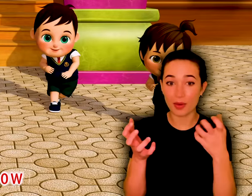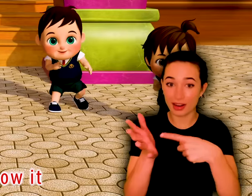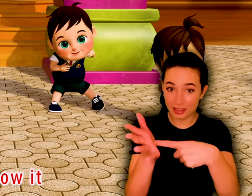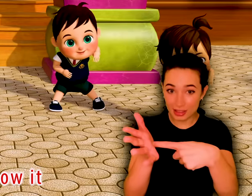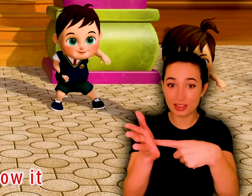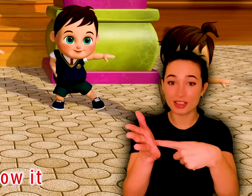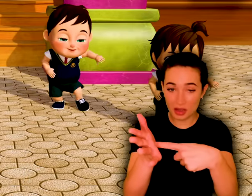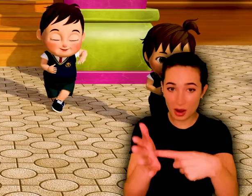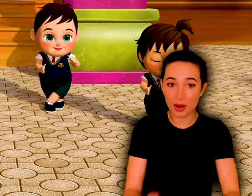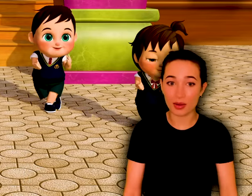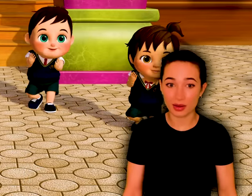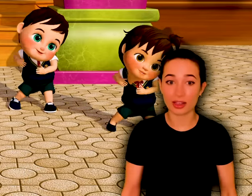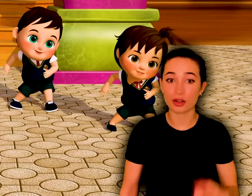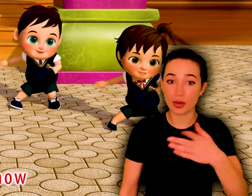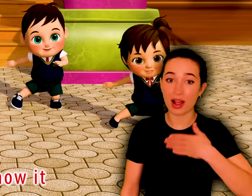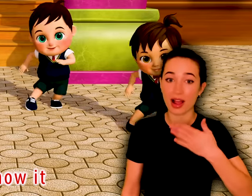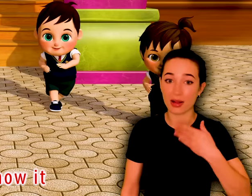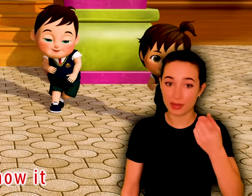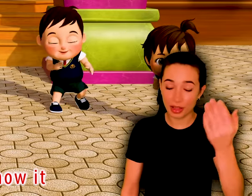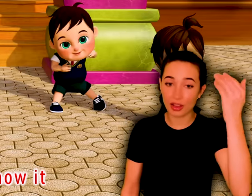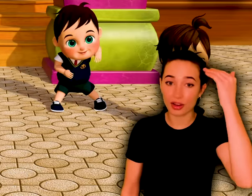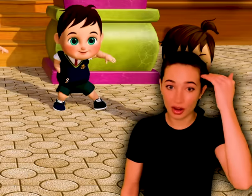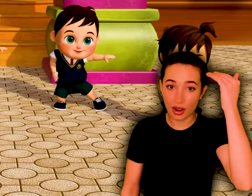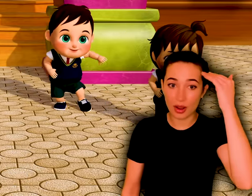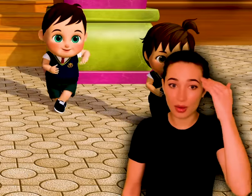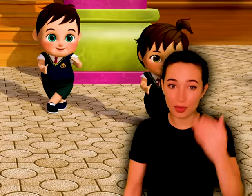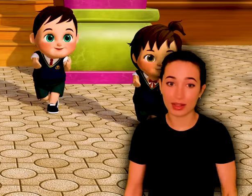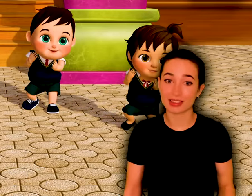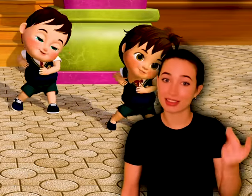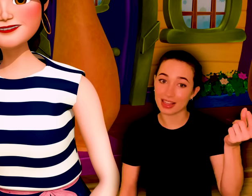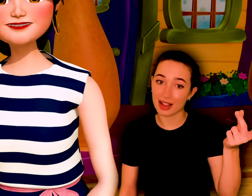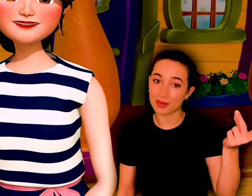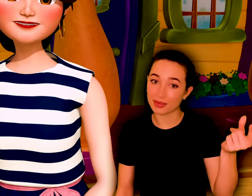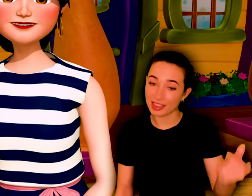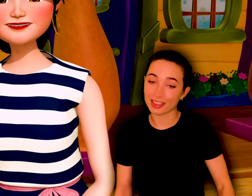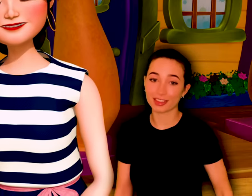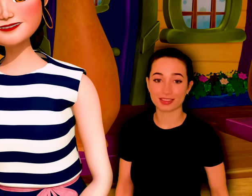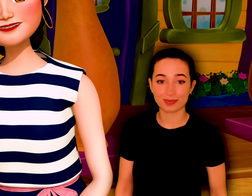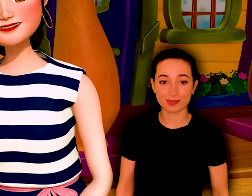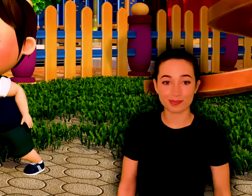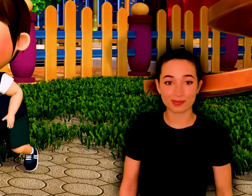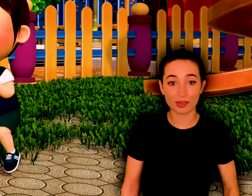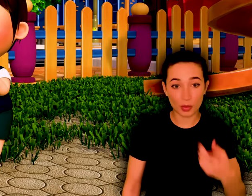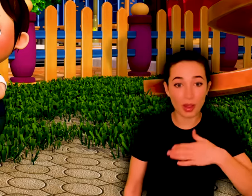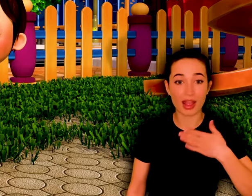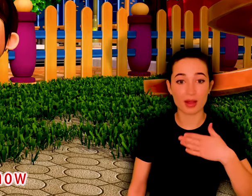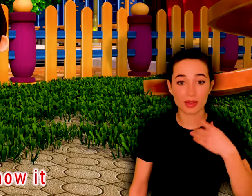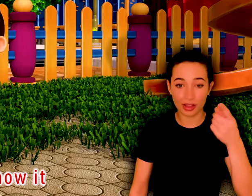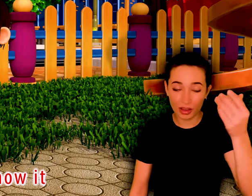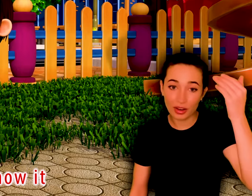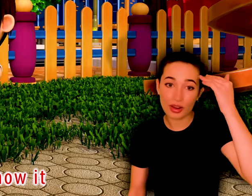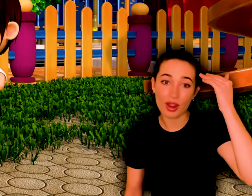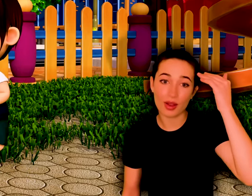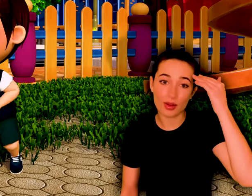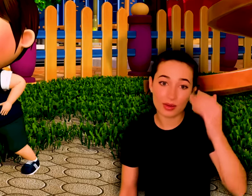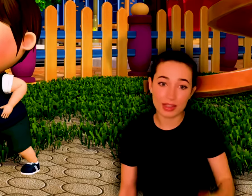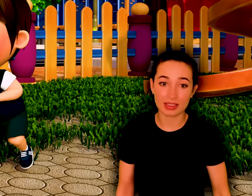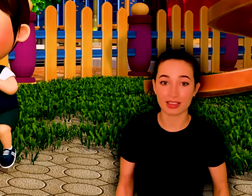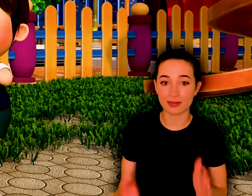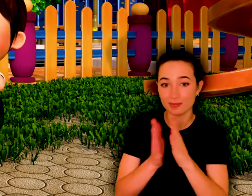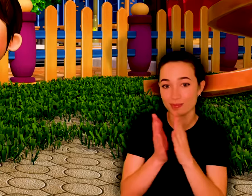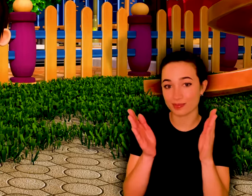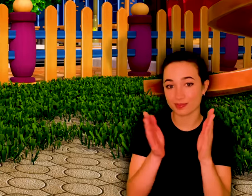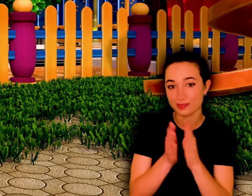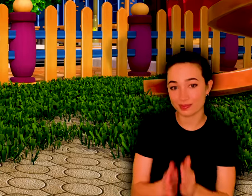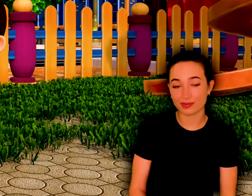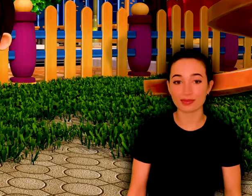you really want to show it. If you're happy and you know it, snap your fingers. If you're happy and you know it, clap